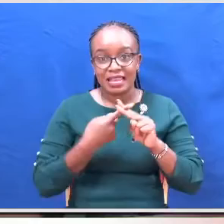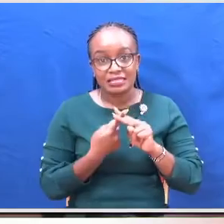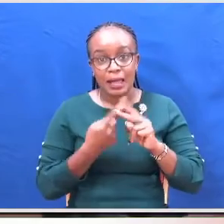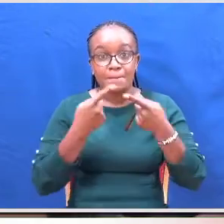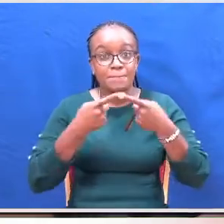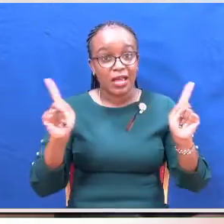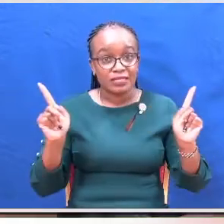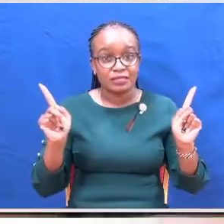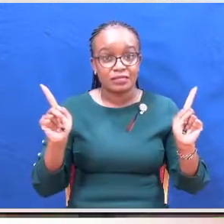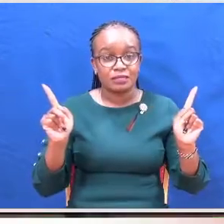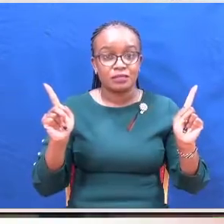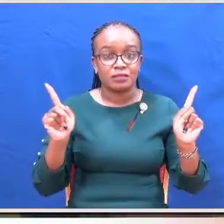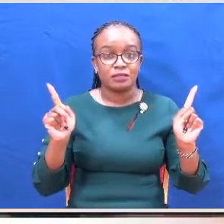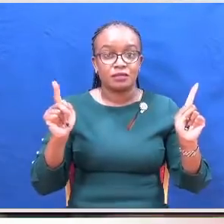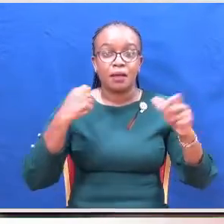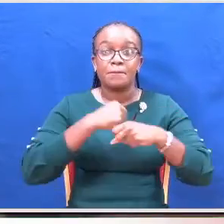but we have ensured